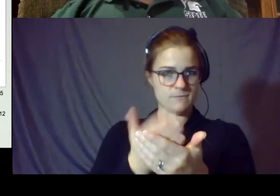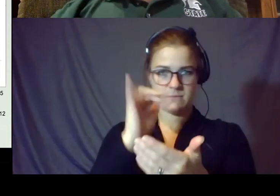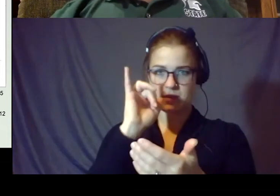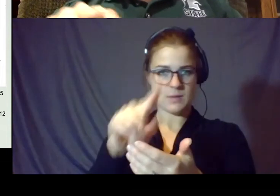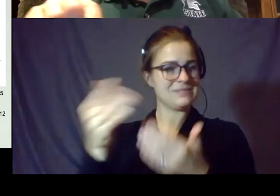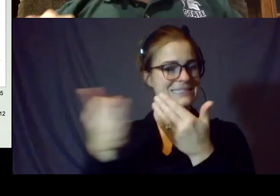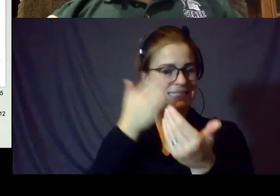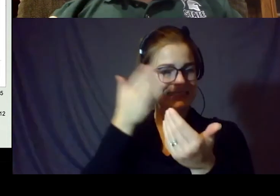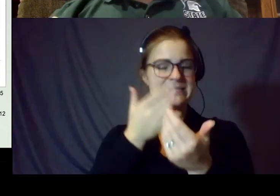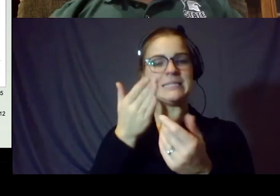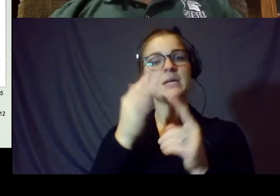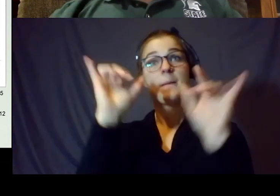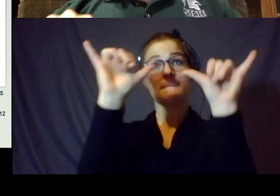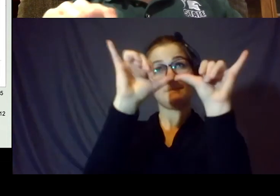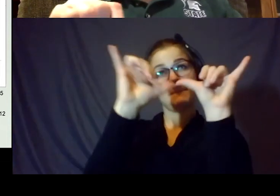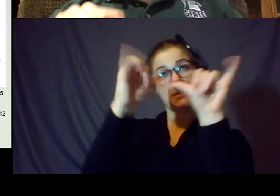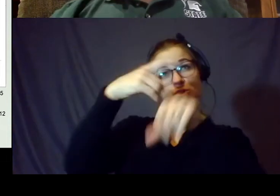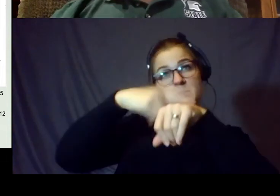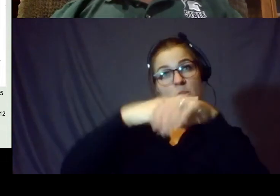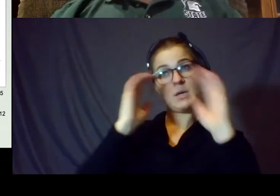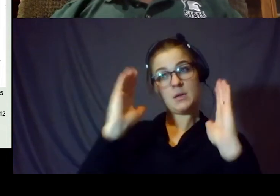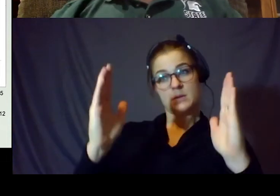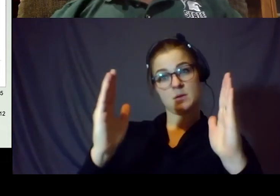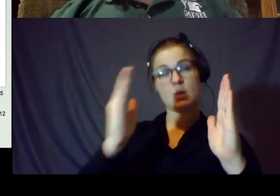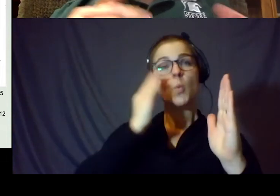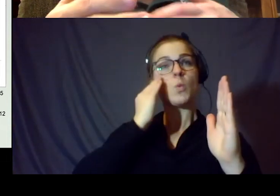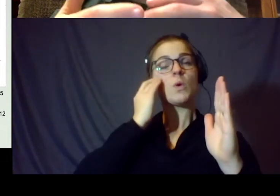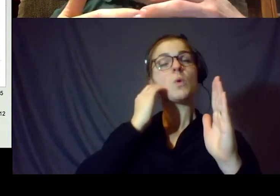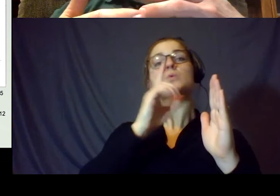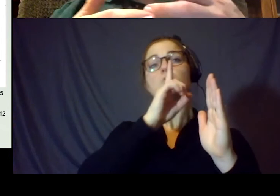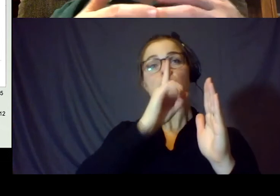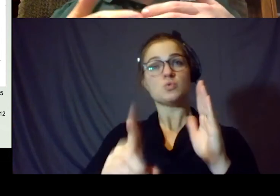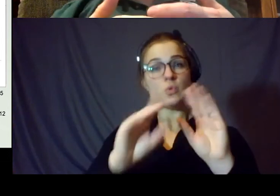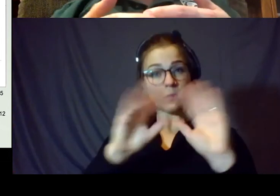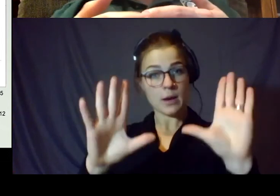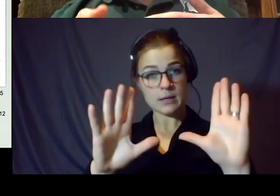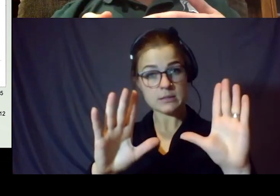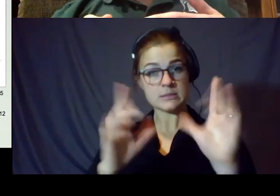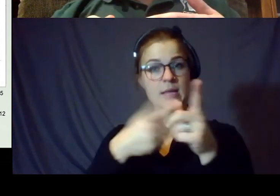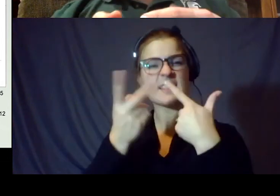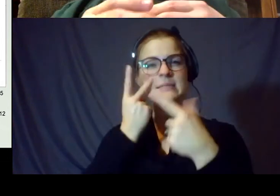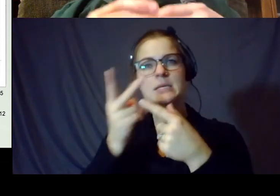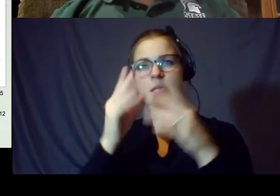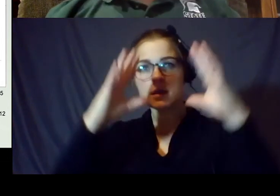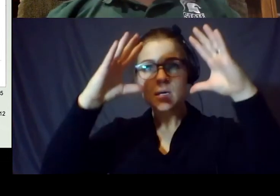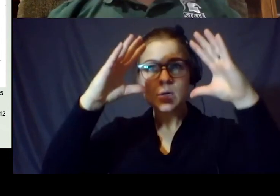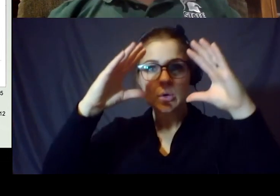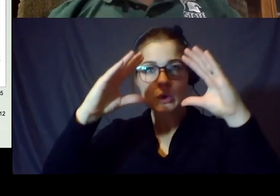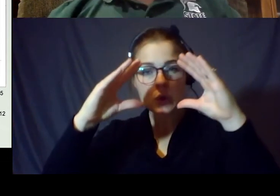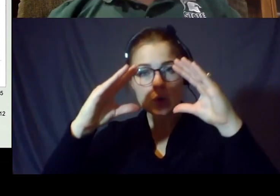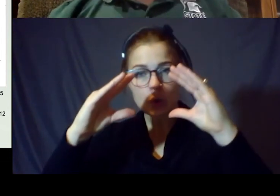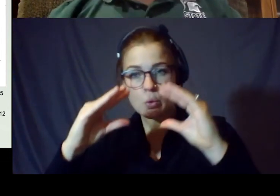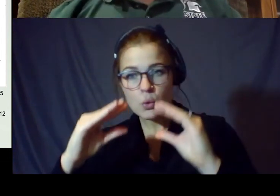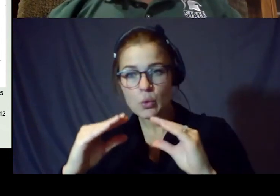variable. And we measure its period, we will know its true brightness. And then by looking at how bright it appears, we will be able to calculate